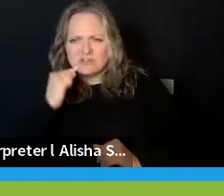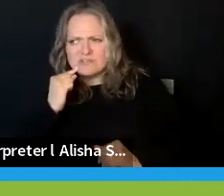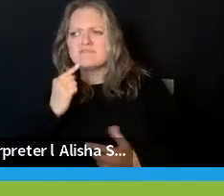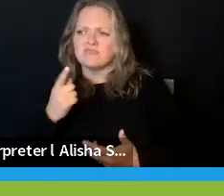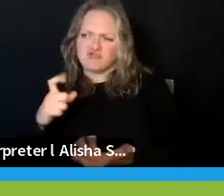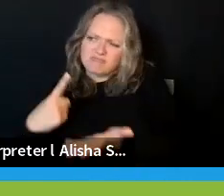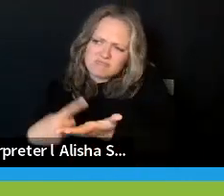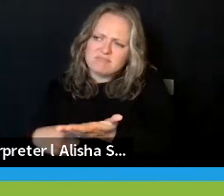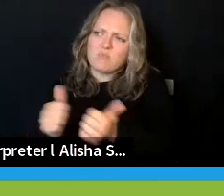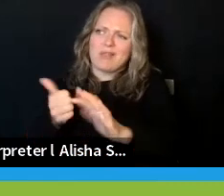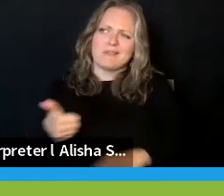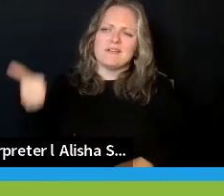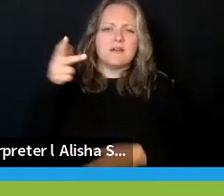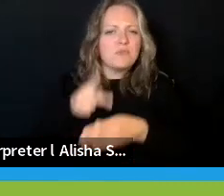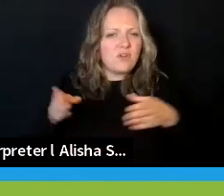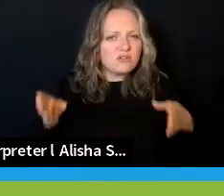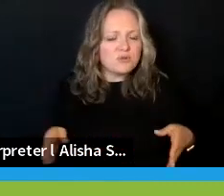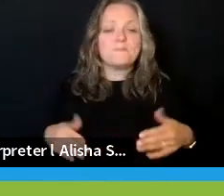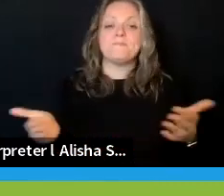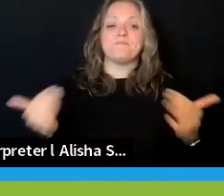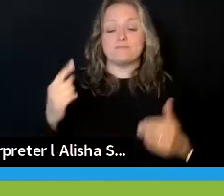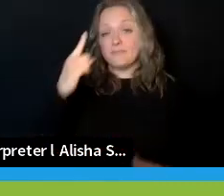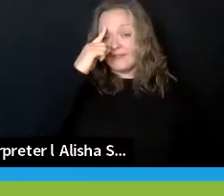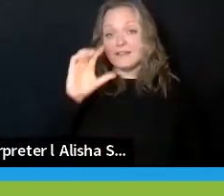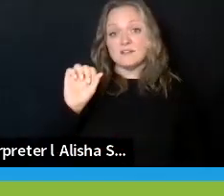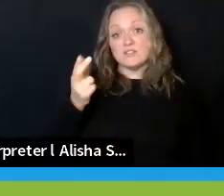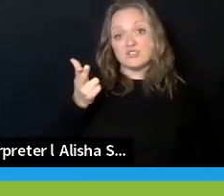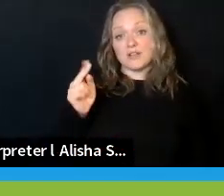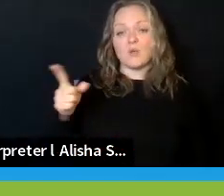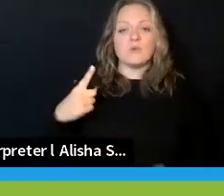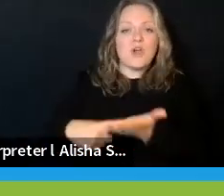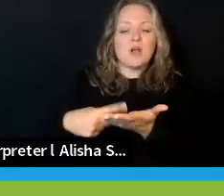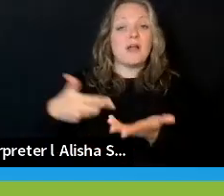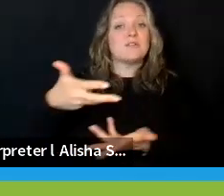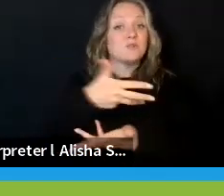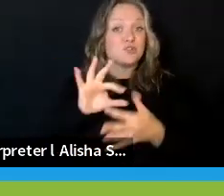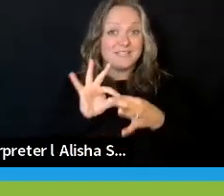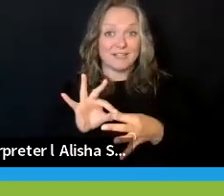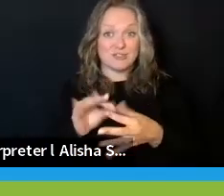seriously. And then I think Shannon's going to talk about social connections.